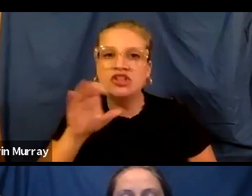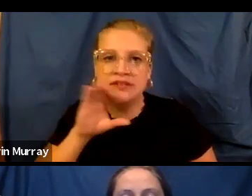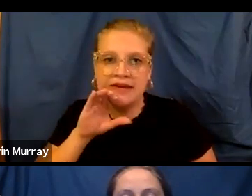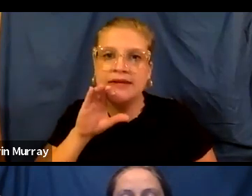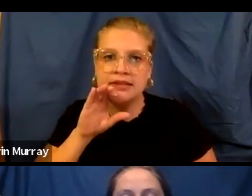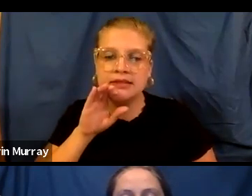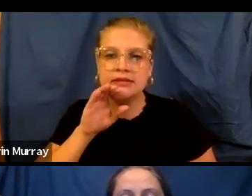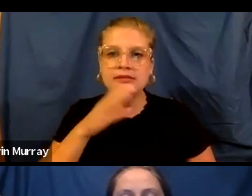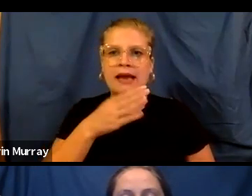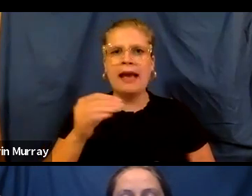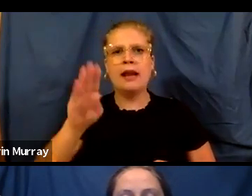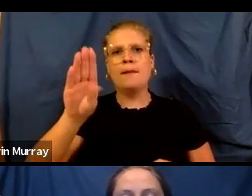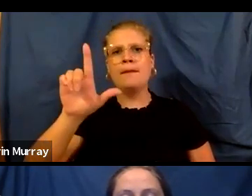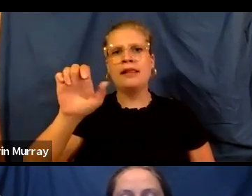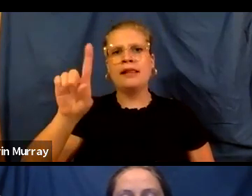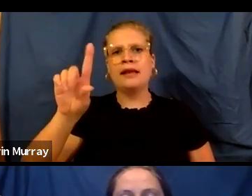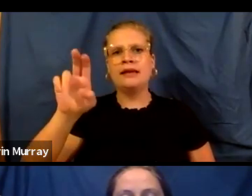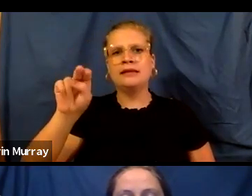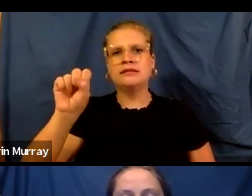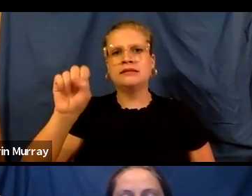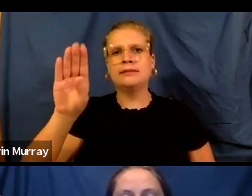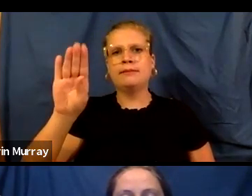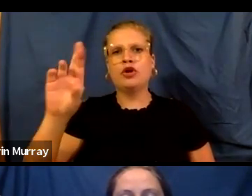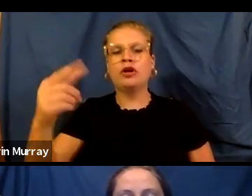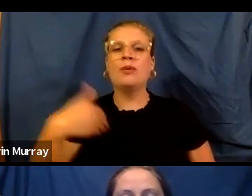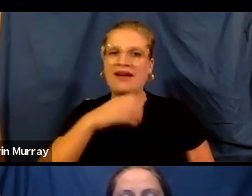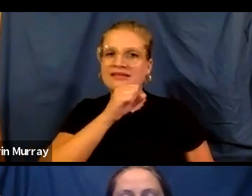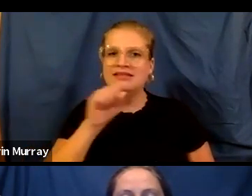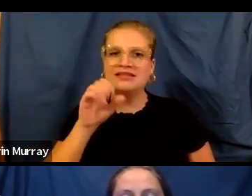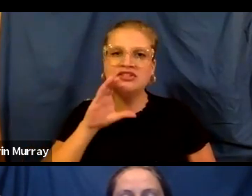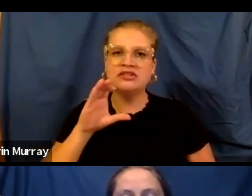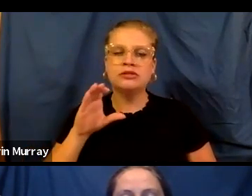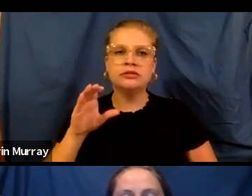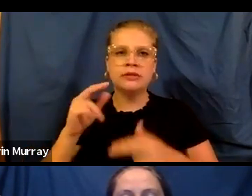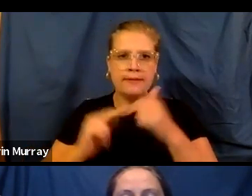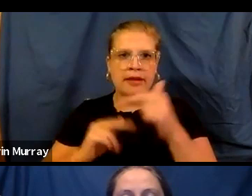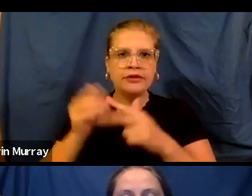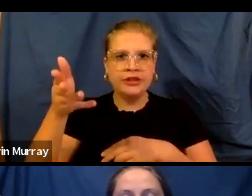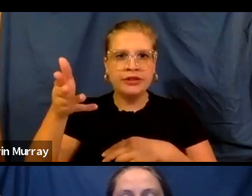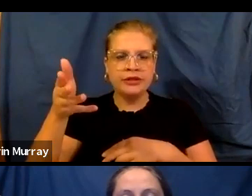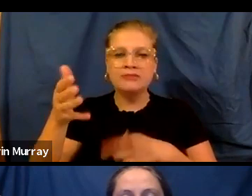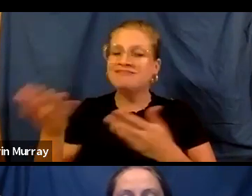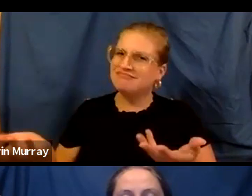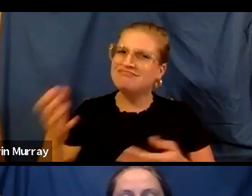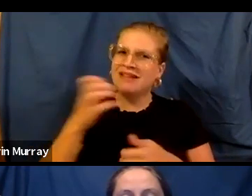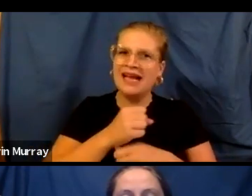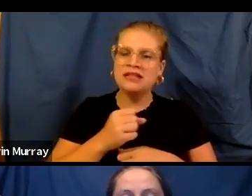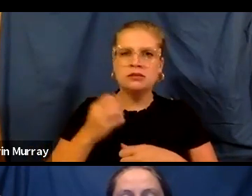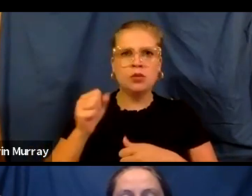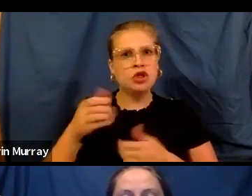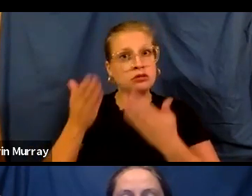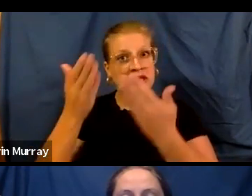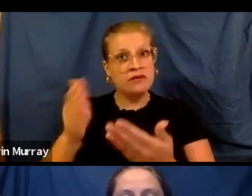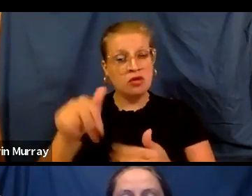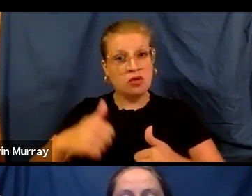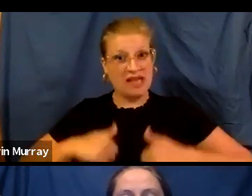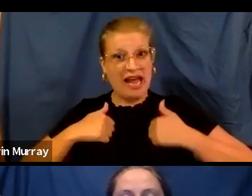there. Also on Blainsburg Road, we have a senior building, now that I think about it, but those, I guess we could provide you those addresses too to reach